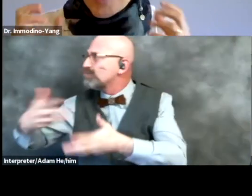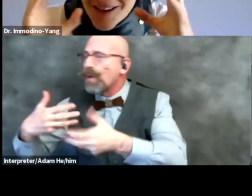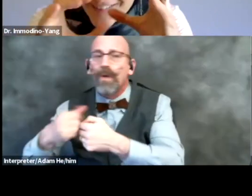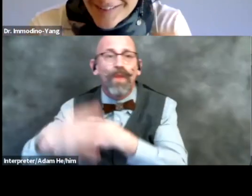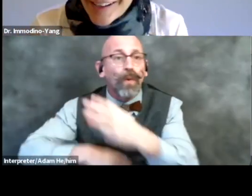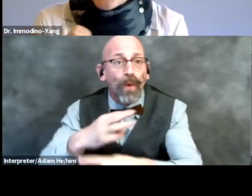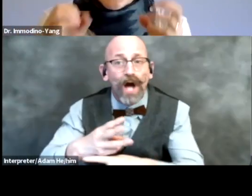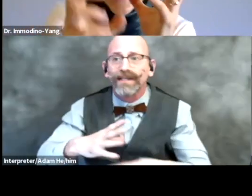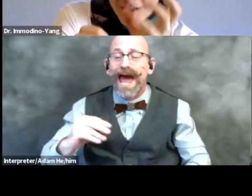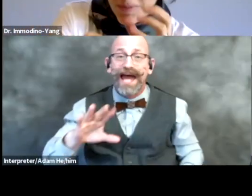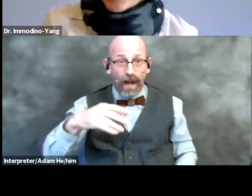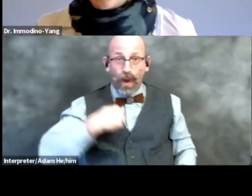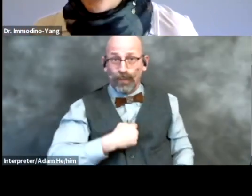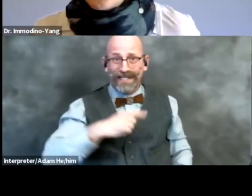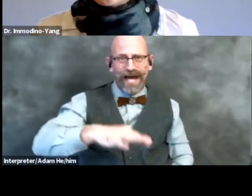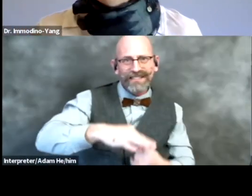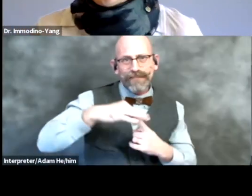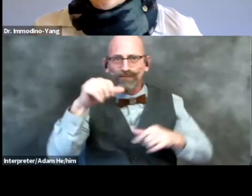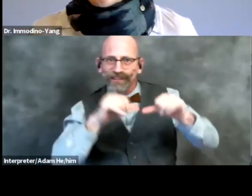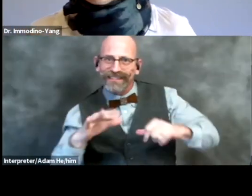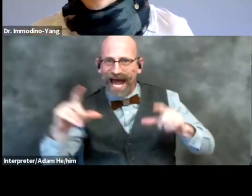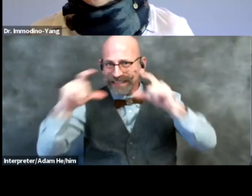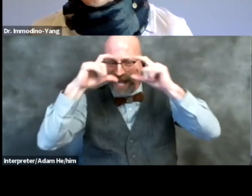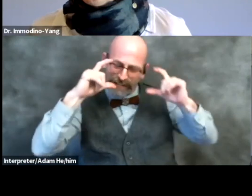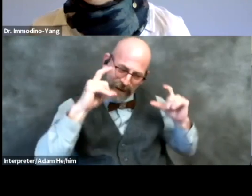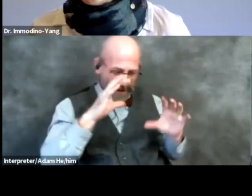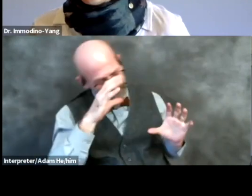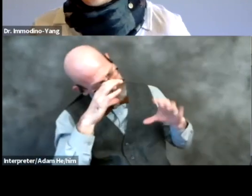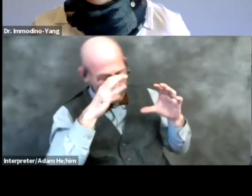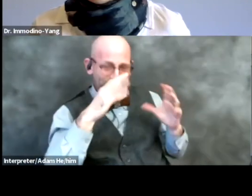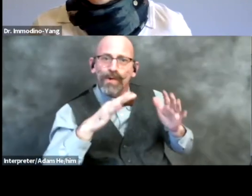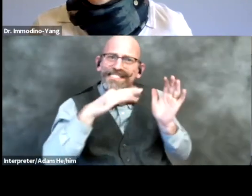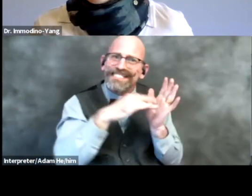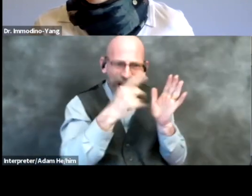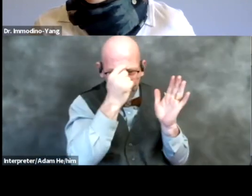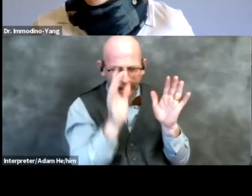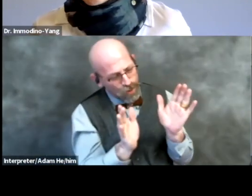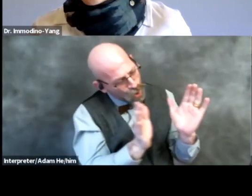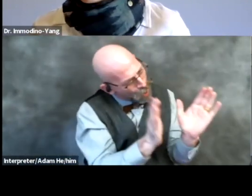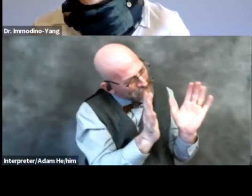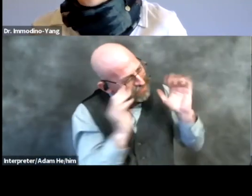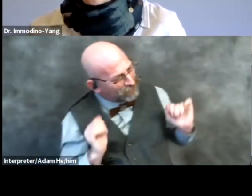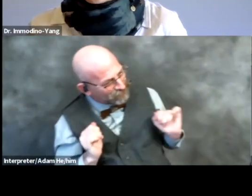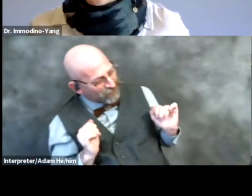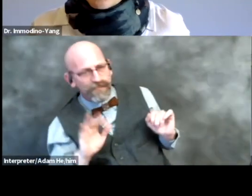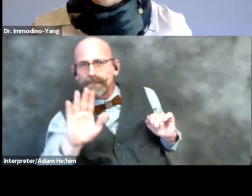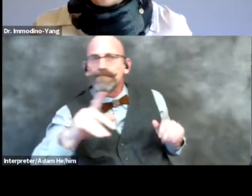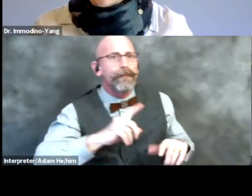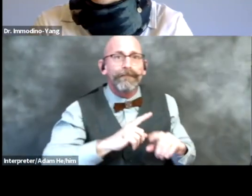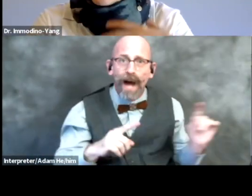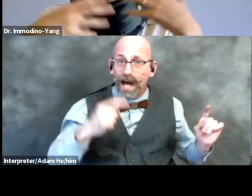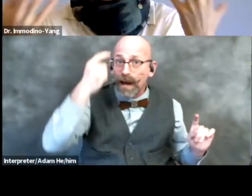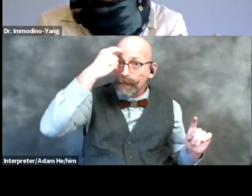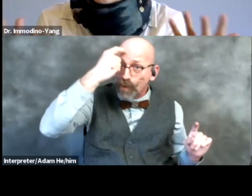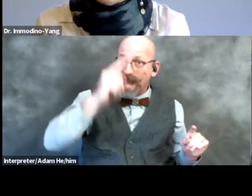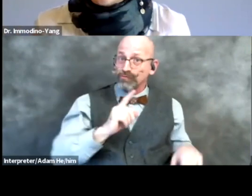glasses and we study it in a little bucket in the corner. And in fact, the way that the brain actually works and grows